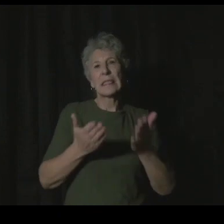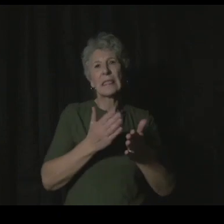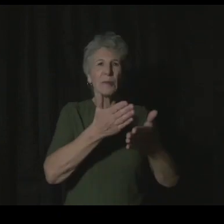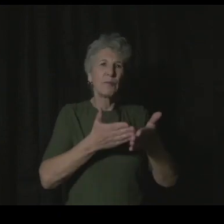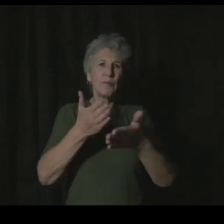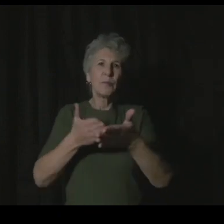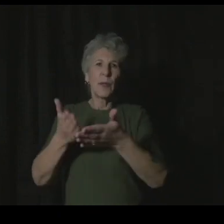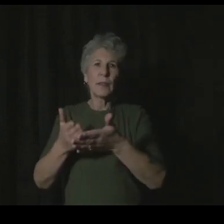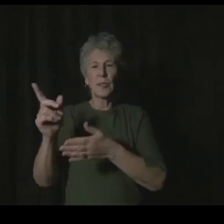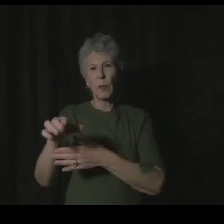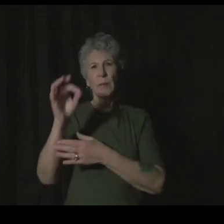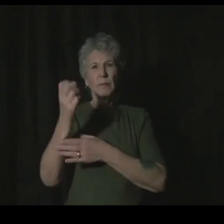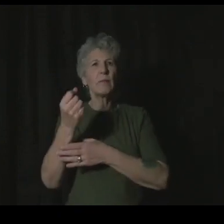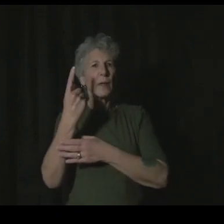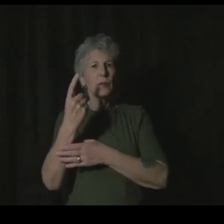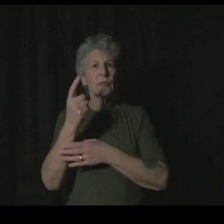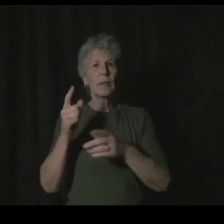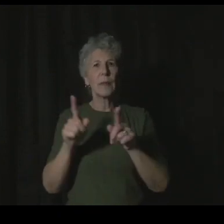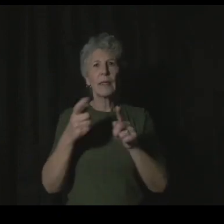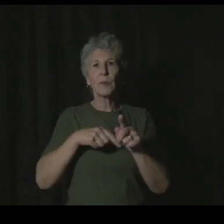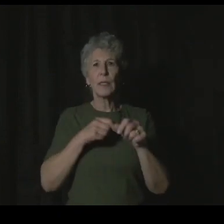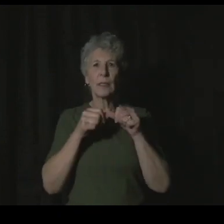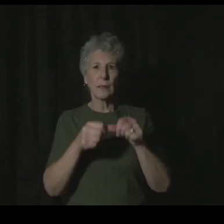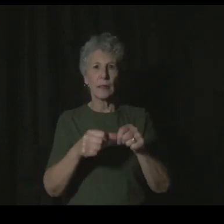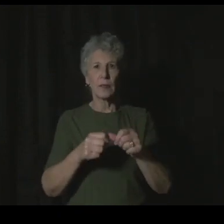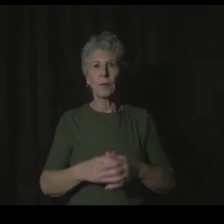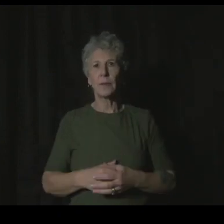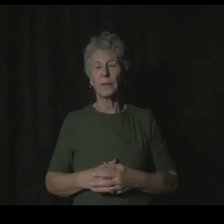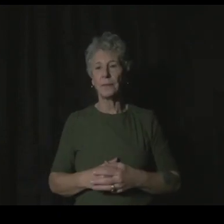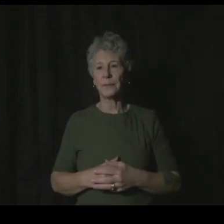and you'll pick it up as we go along. And